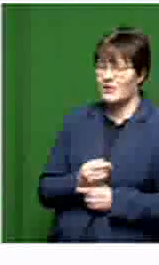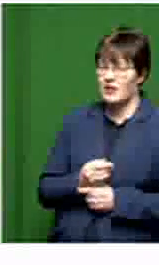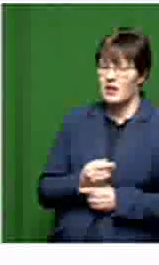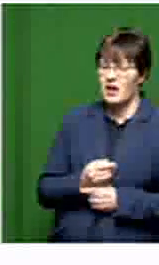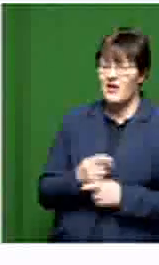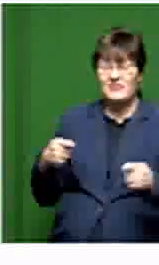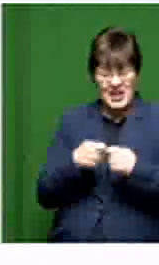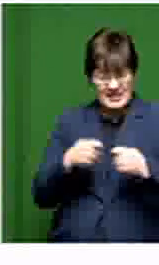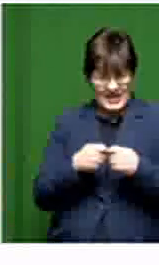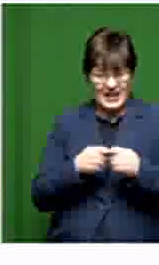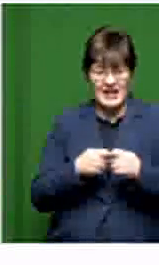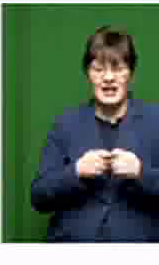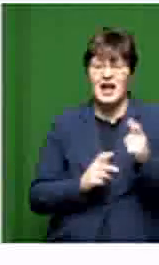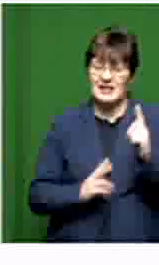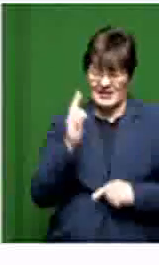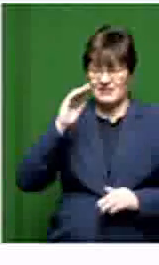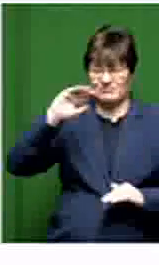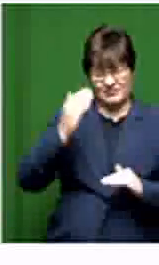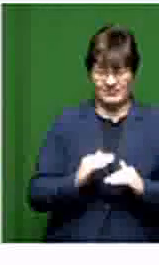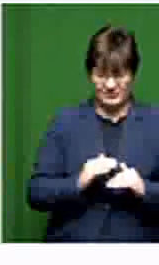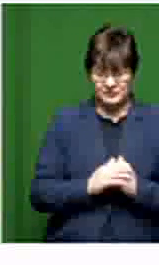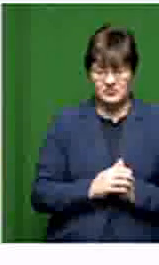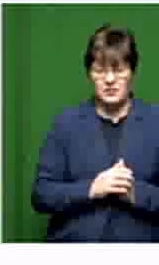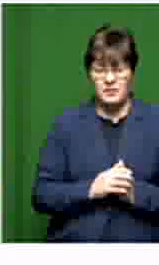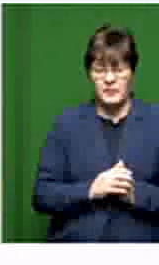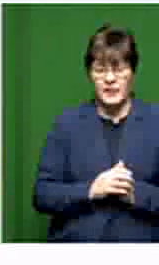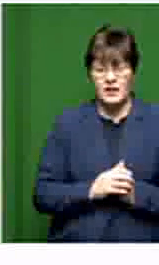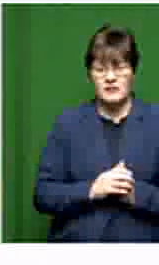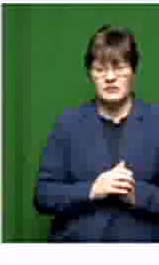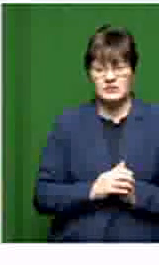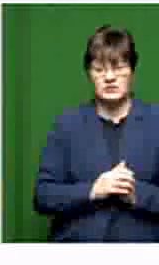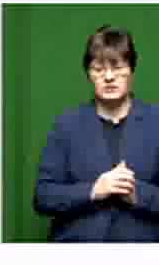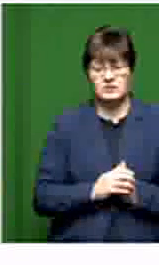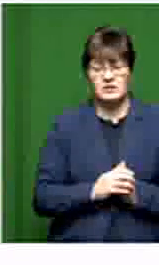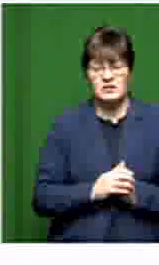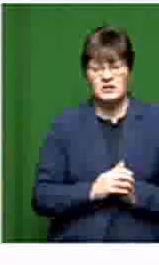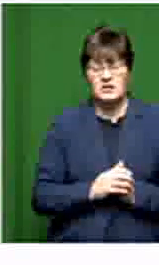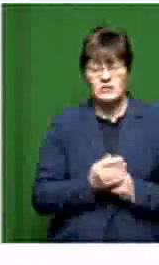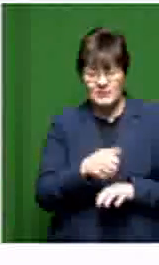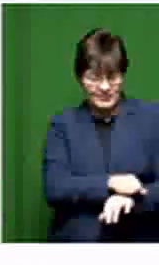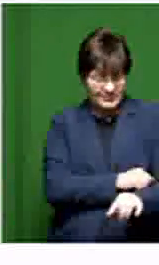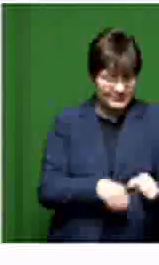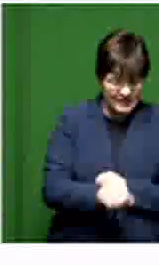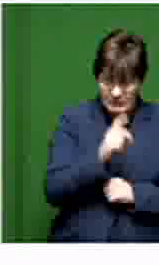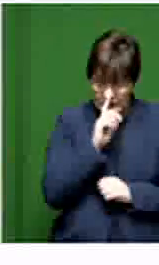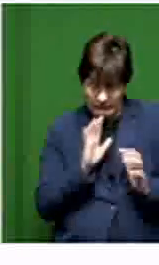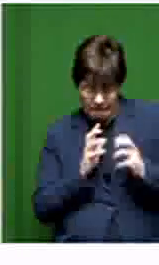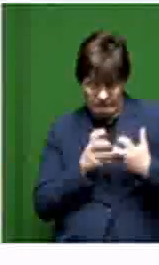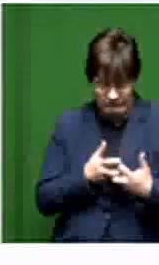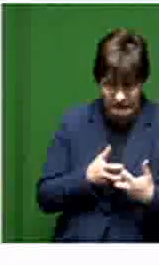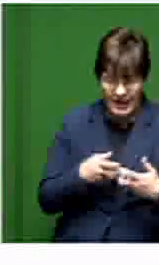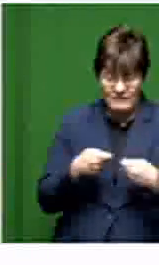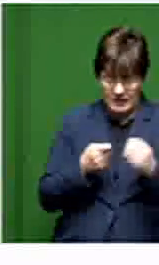cut, and we've had to really also cut our cloth to suit that funding.